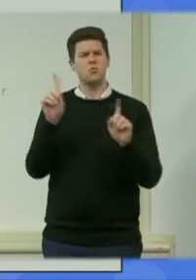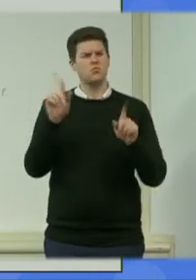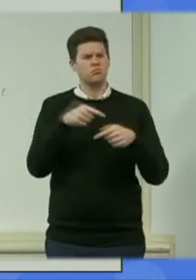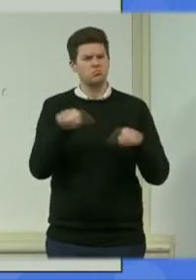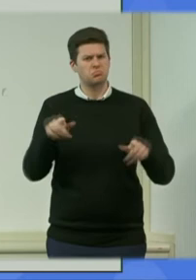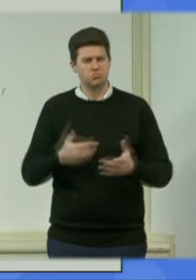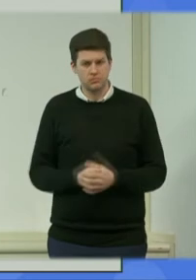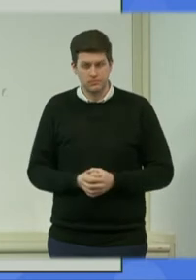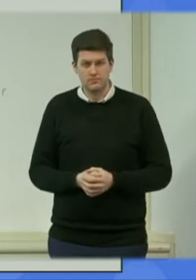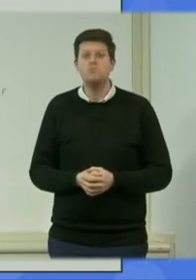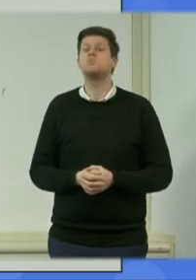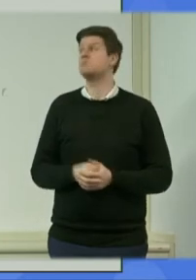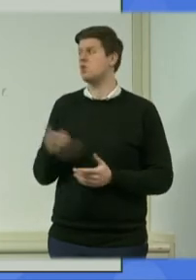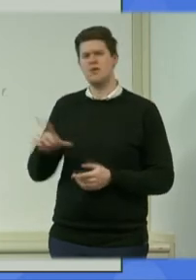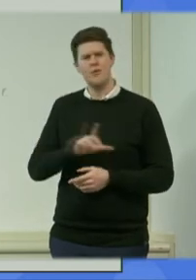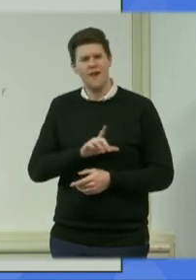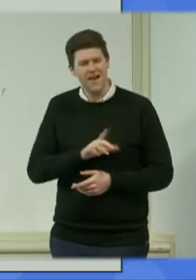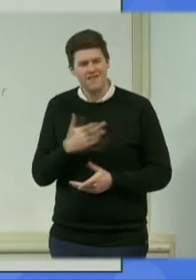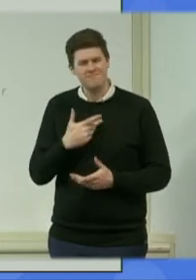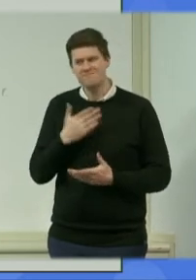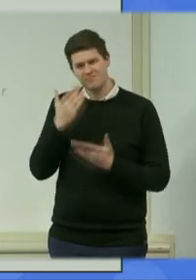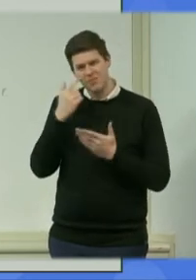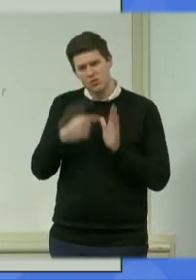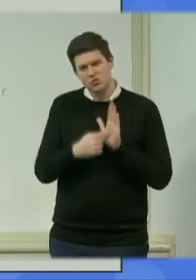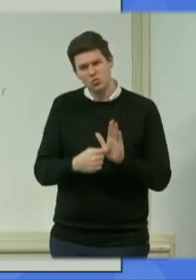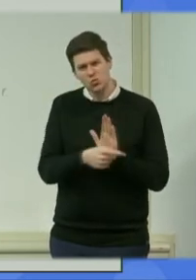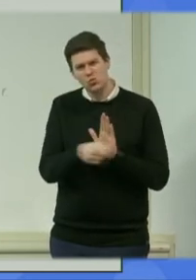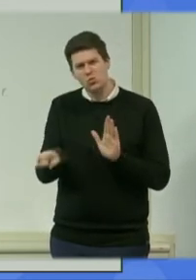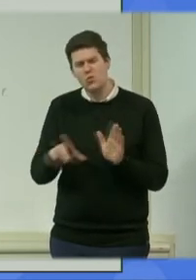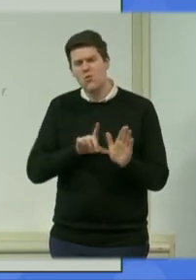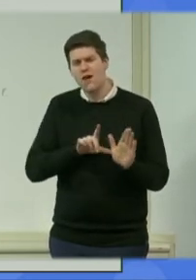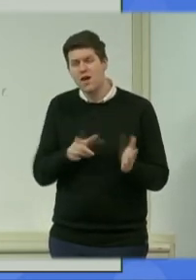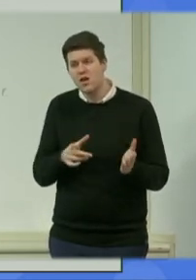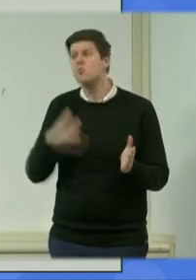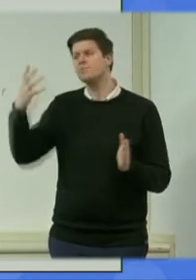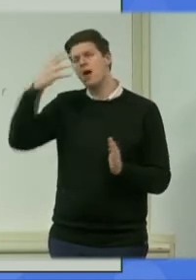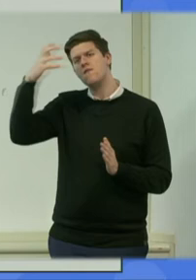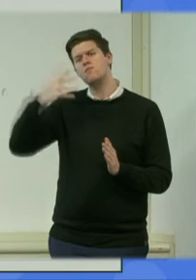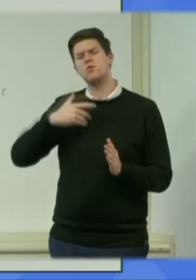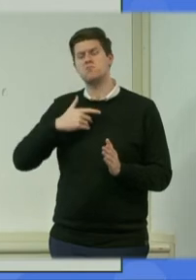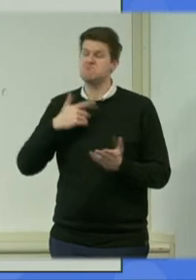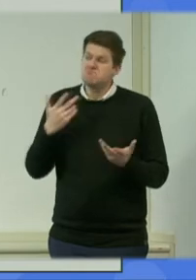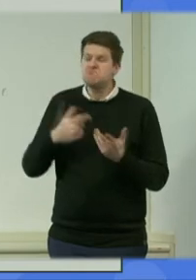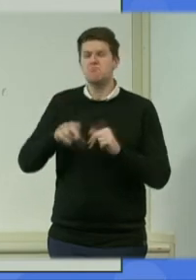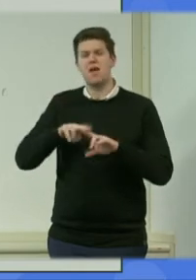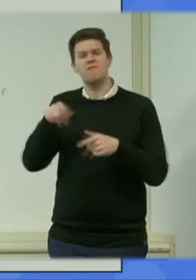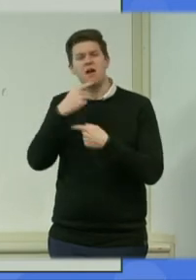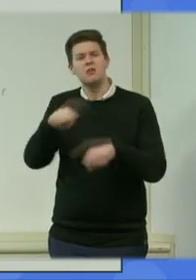doing this? Well, the reason I'm doing this is because the government, the UK government, announced that they're going to have a new higher rate of tax if you earn more